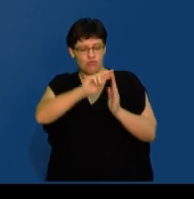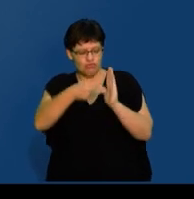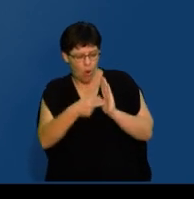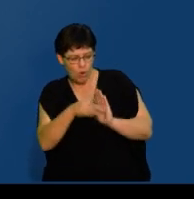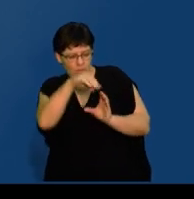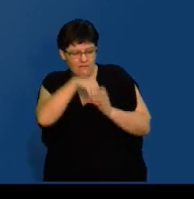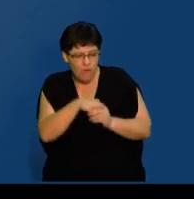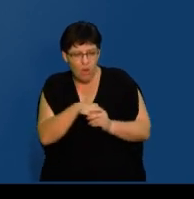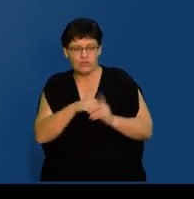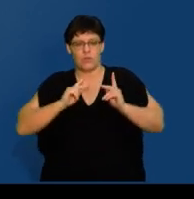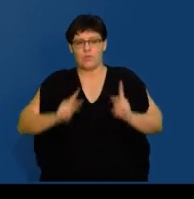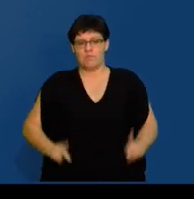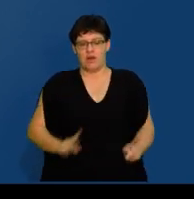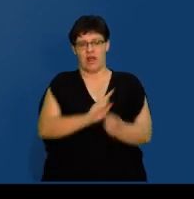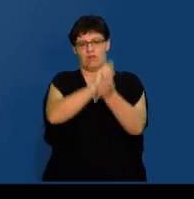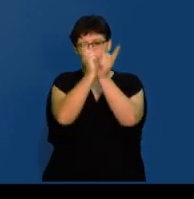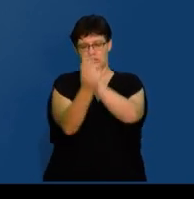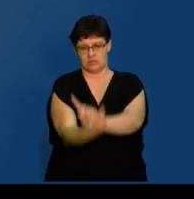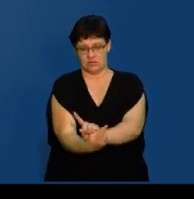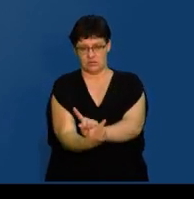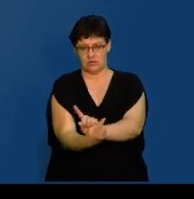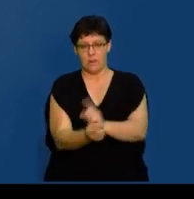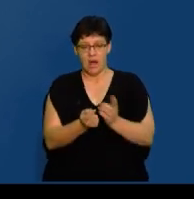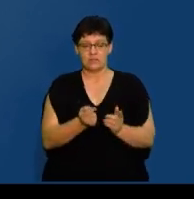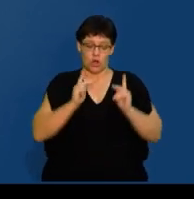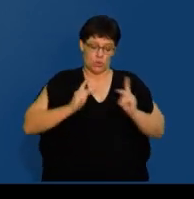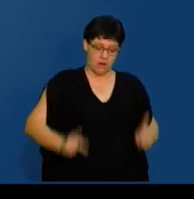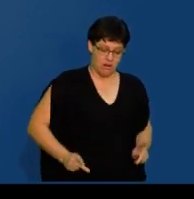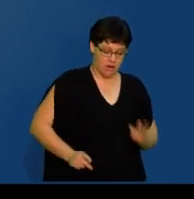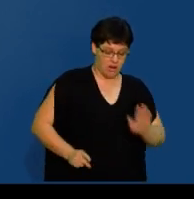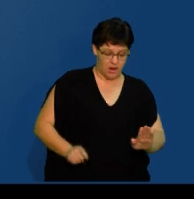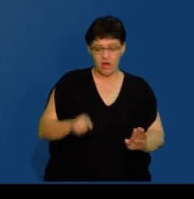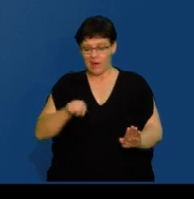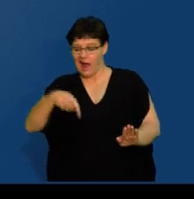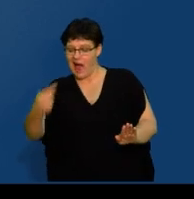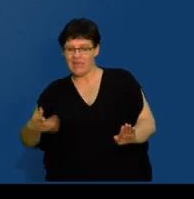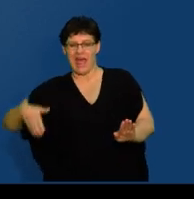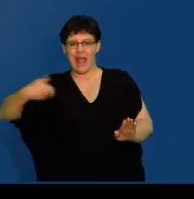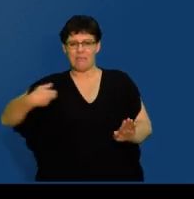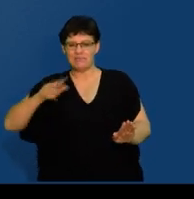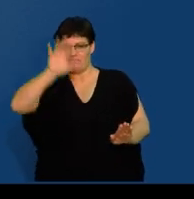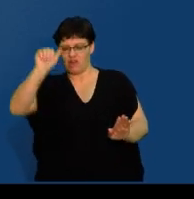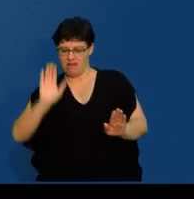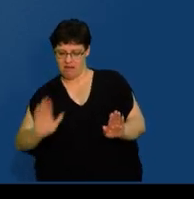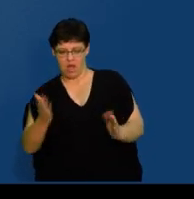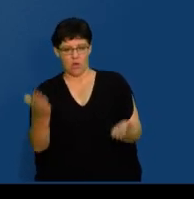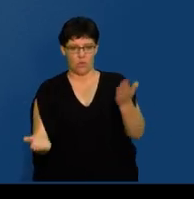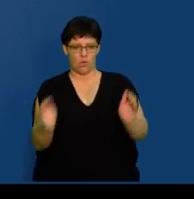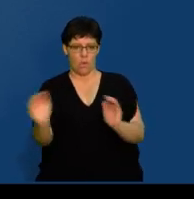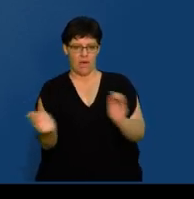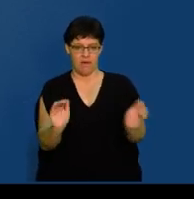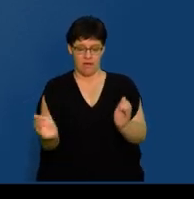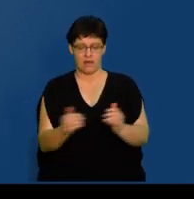the evolution of humans. We've got to compare humans to other African apes. We've got to look at the